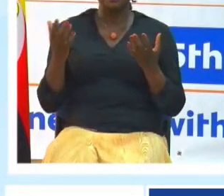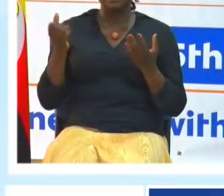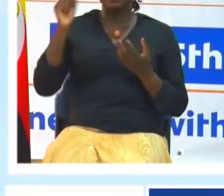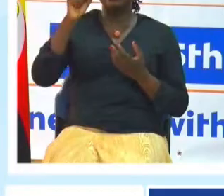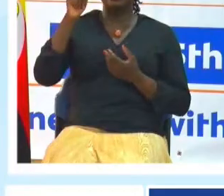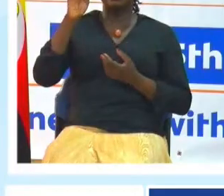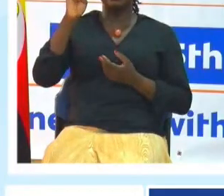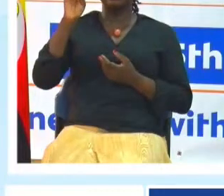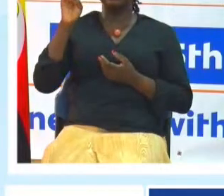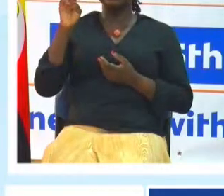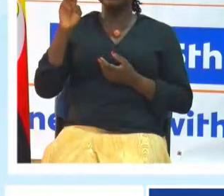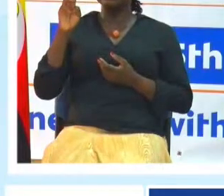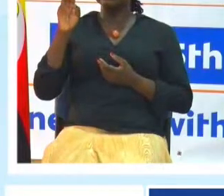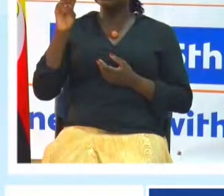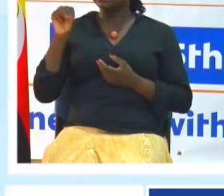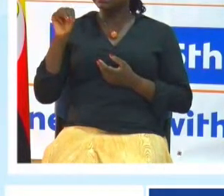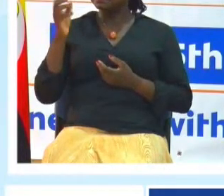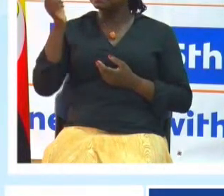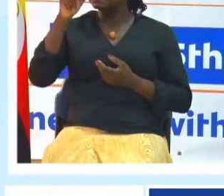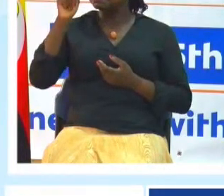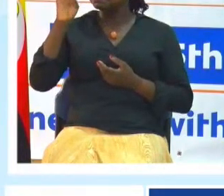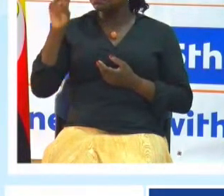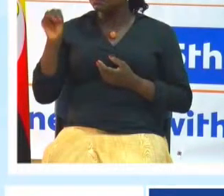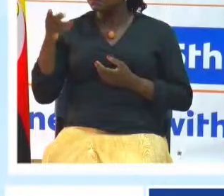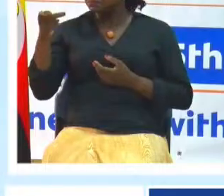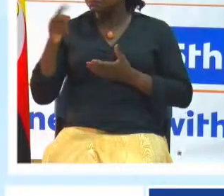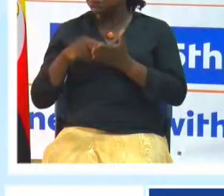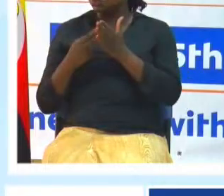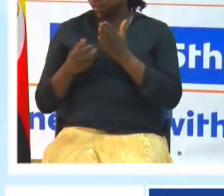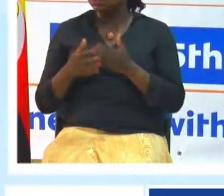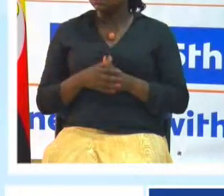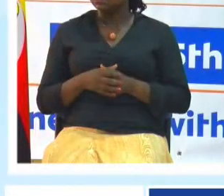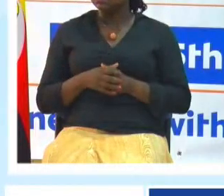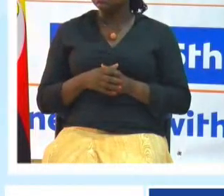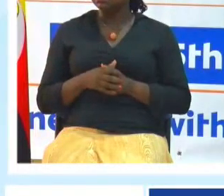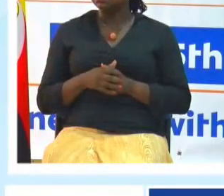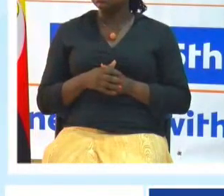STEM. Who knows what STEM is? What is STEM?